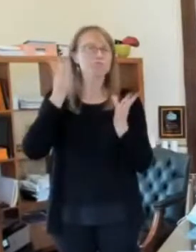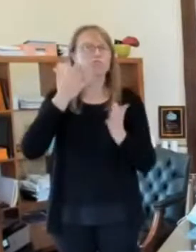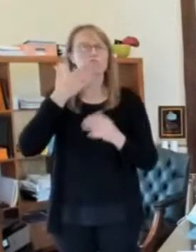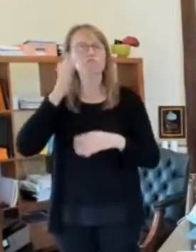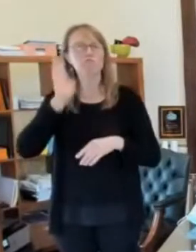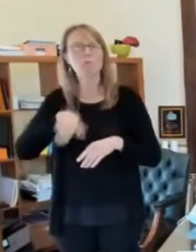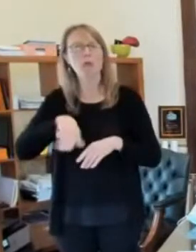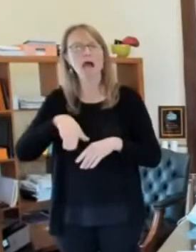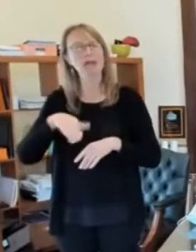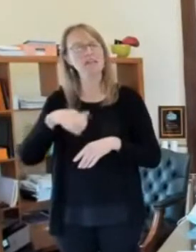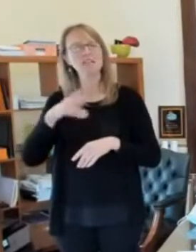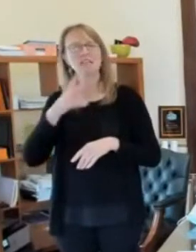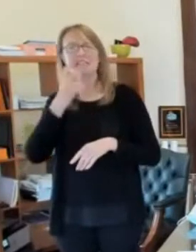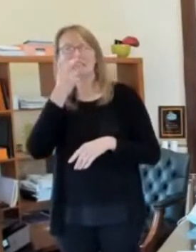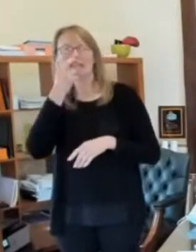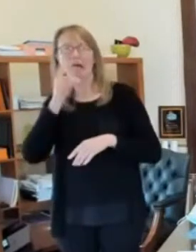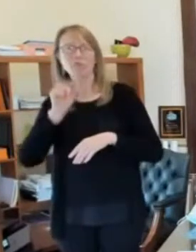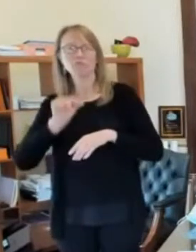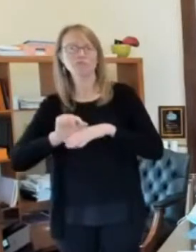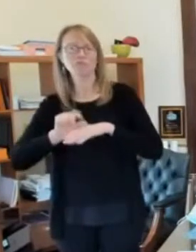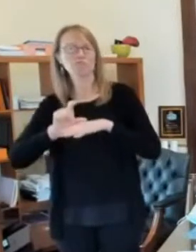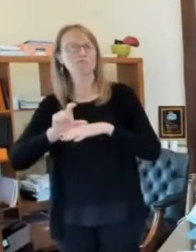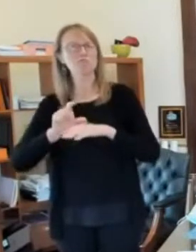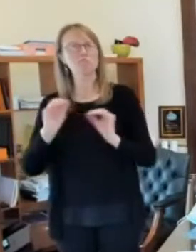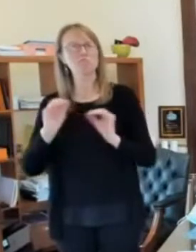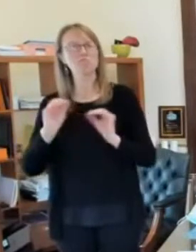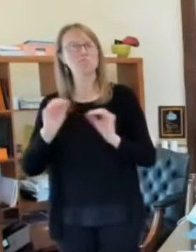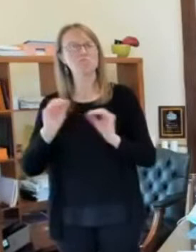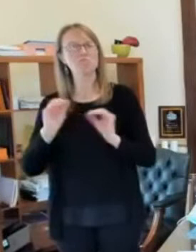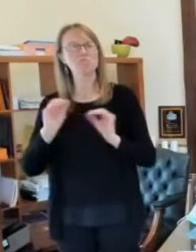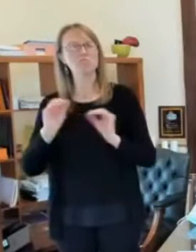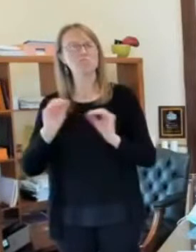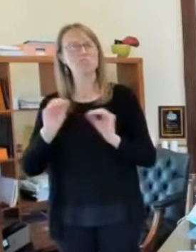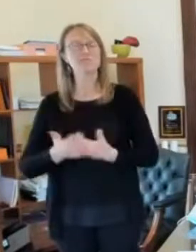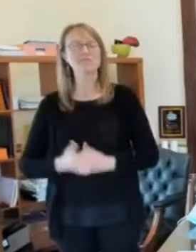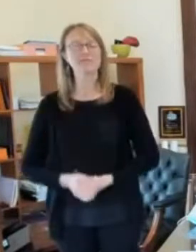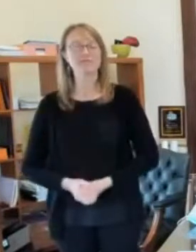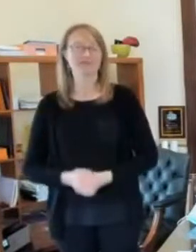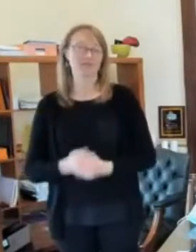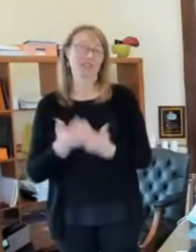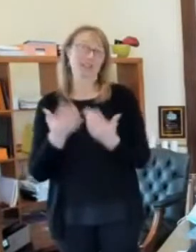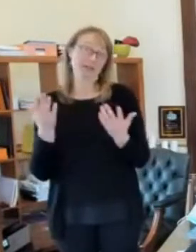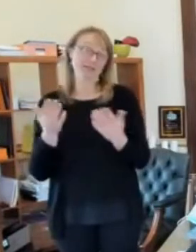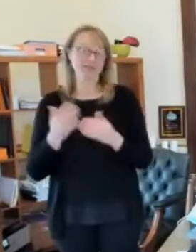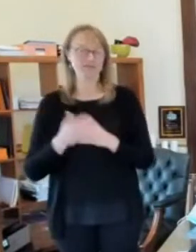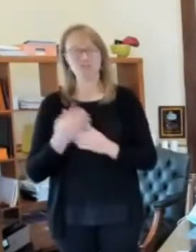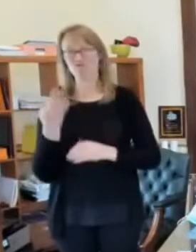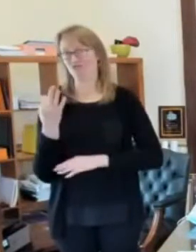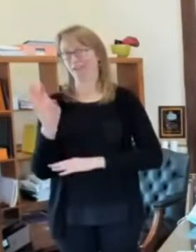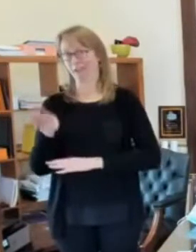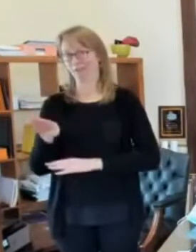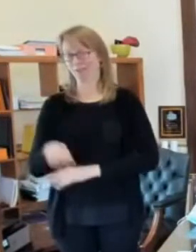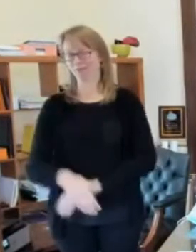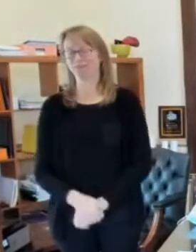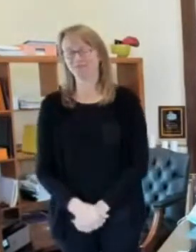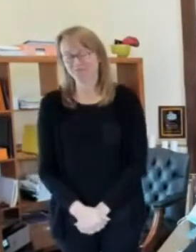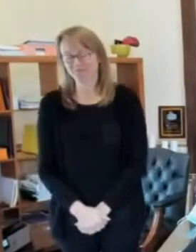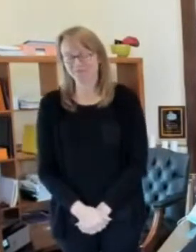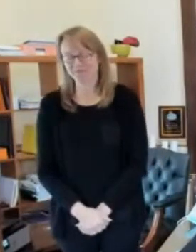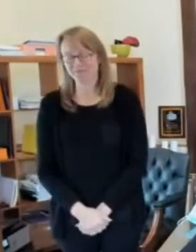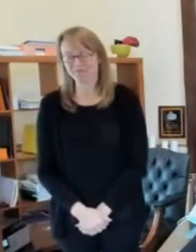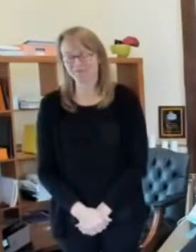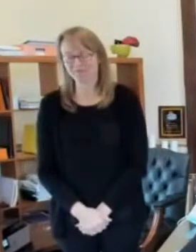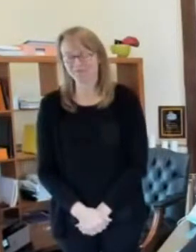Anyway, it's Friday afternoon. I got a couple of things to chat with you about this afternoon. Of course, we're going to talk